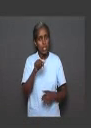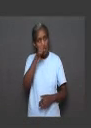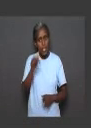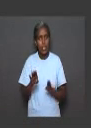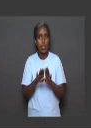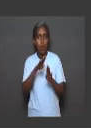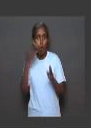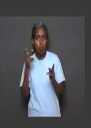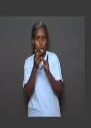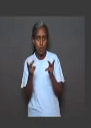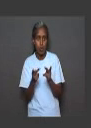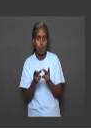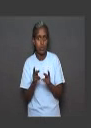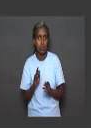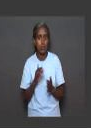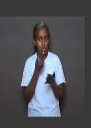holes on its graph.